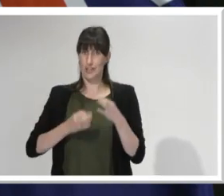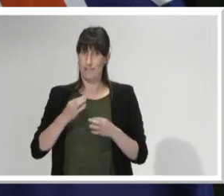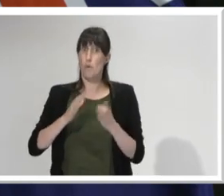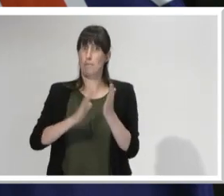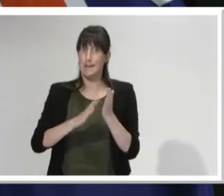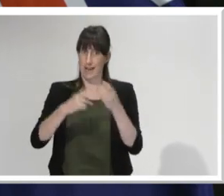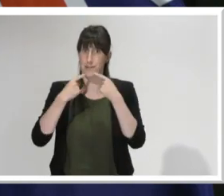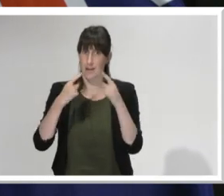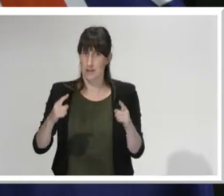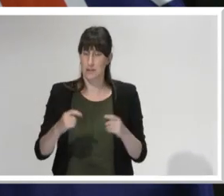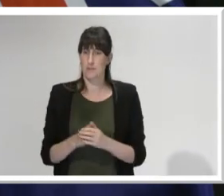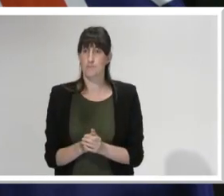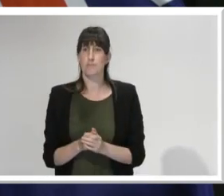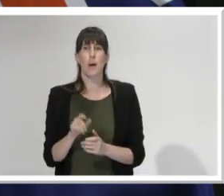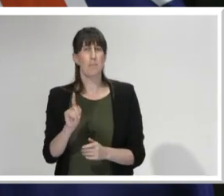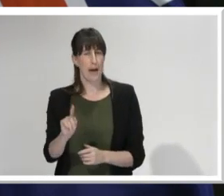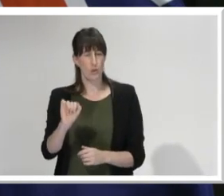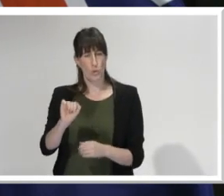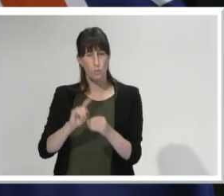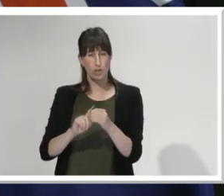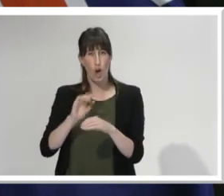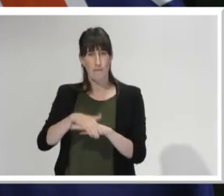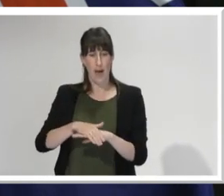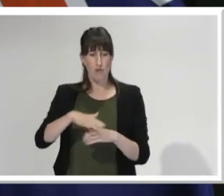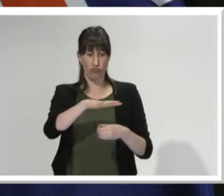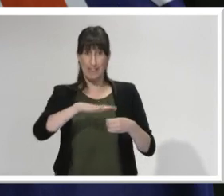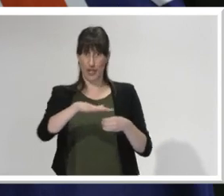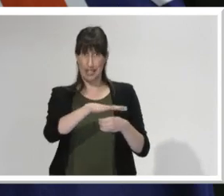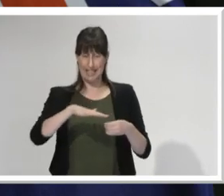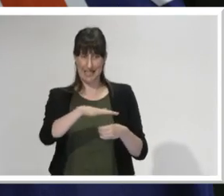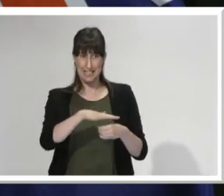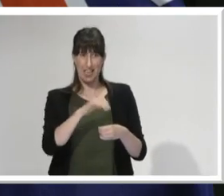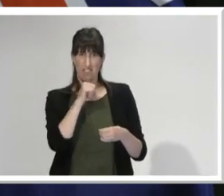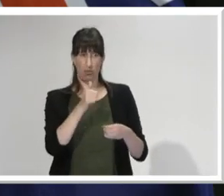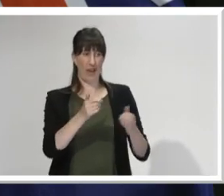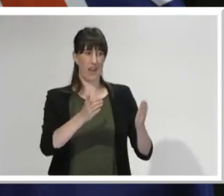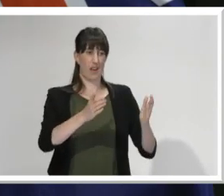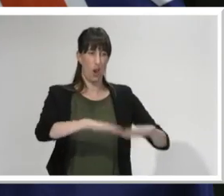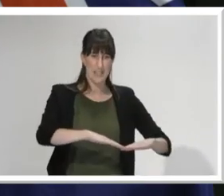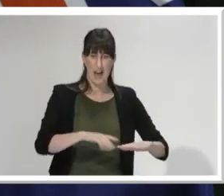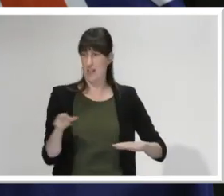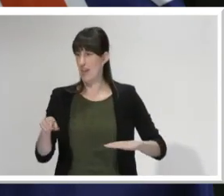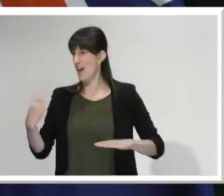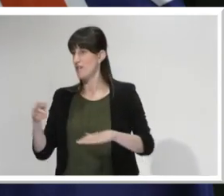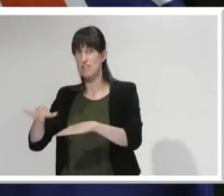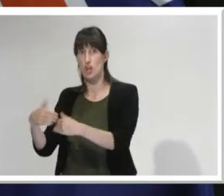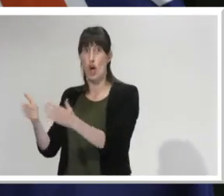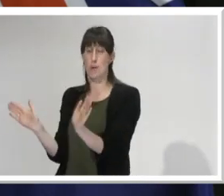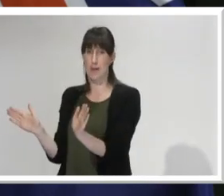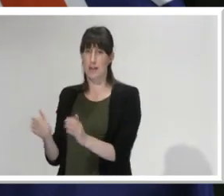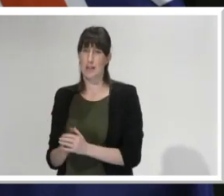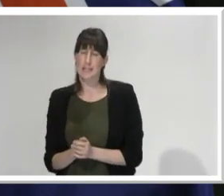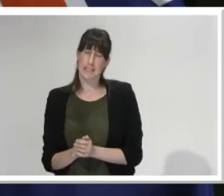it comes to regional decisions, though, one thing we will factor in, though, is whether or not regional application is